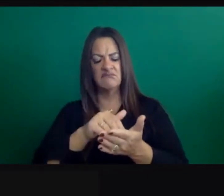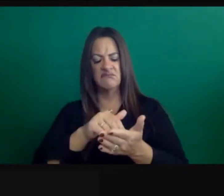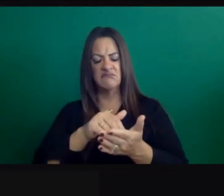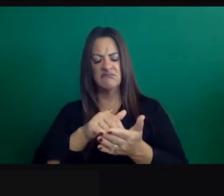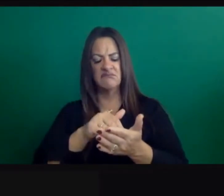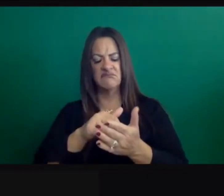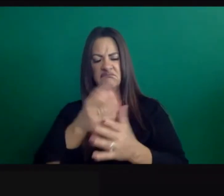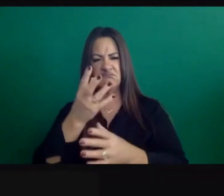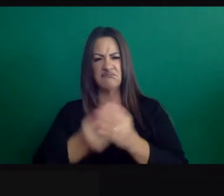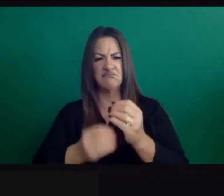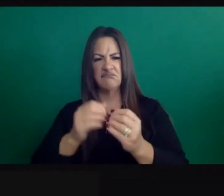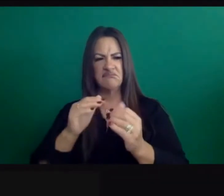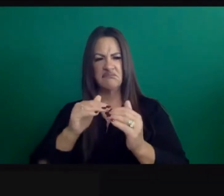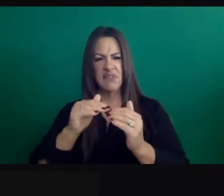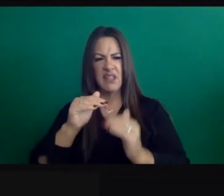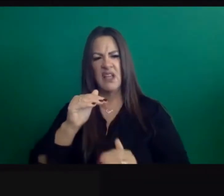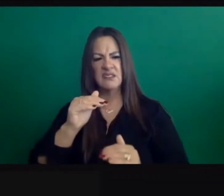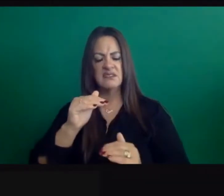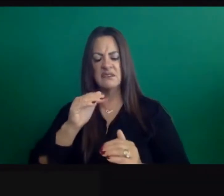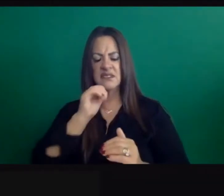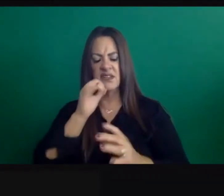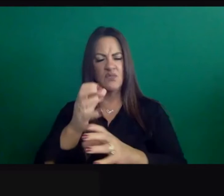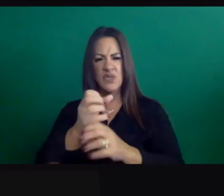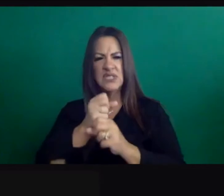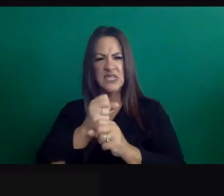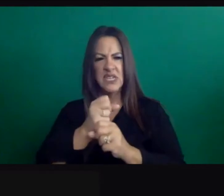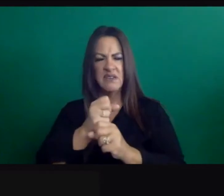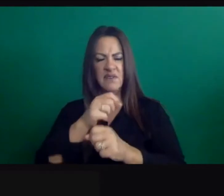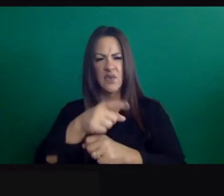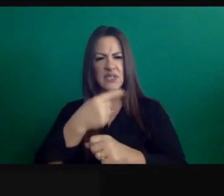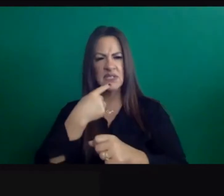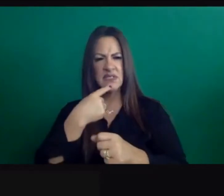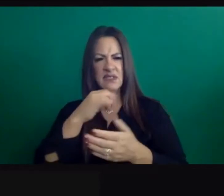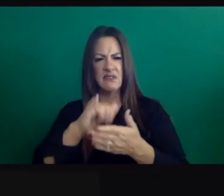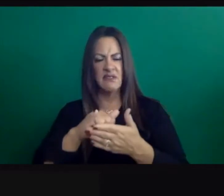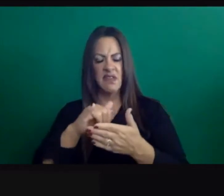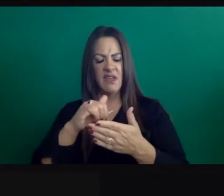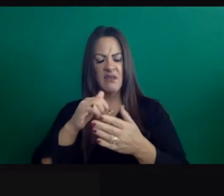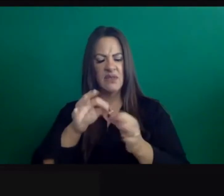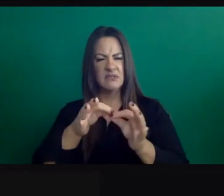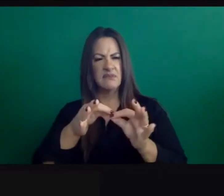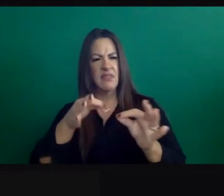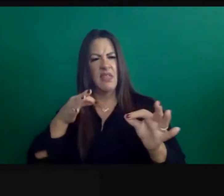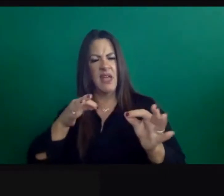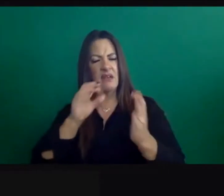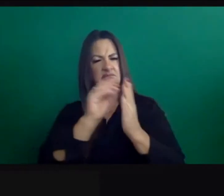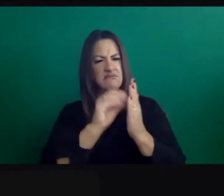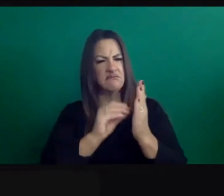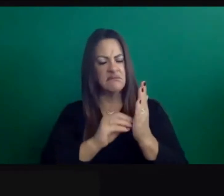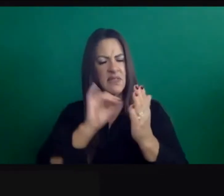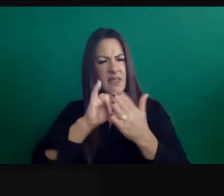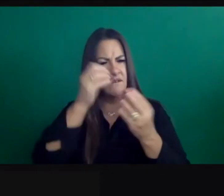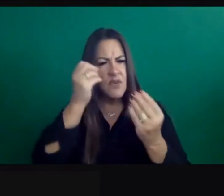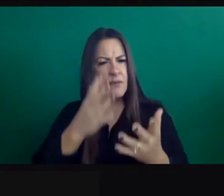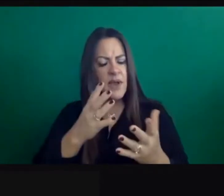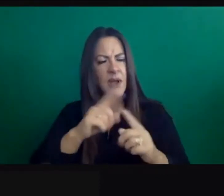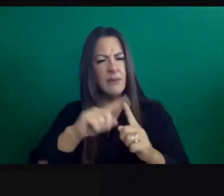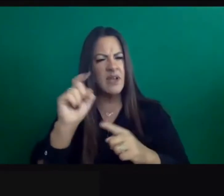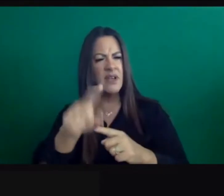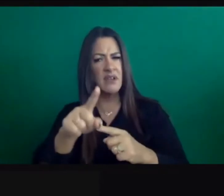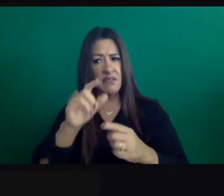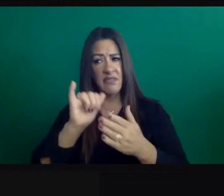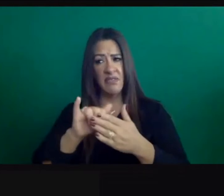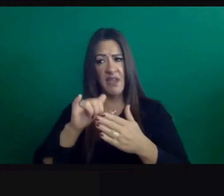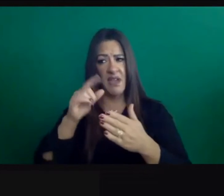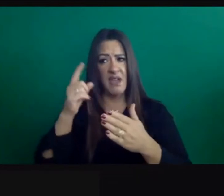goal that you said has now been reached. You mentioned there was a lag in reporting this information, but that seems like a significant delay. Is there always this large of a